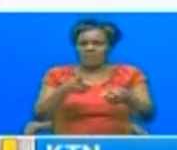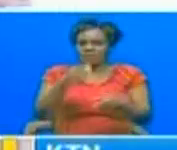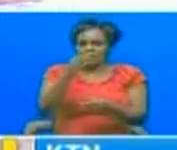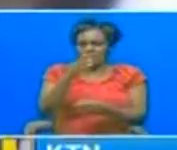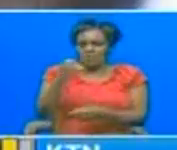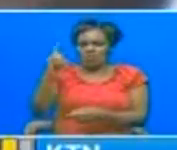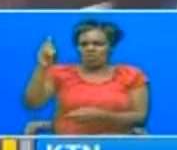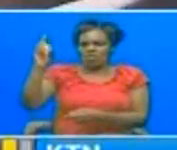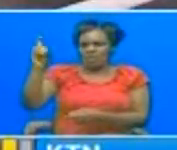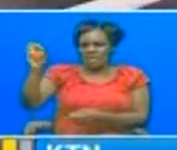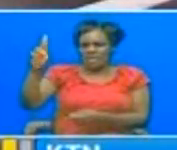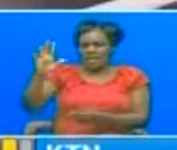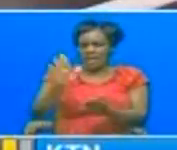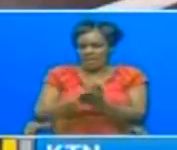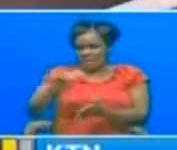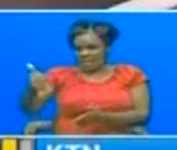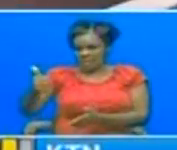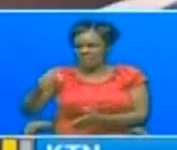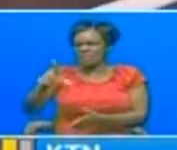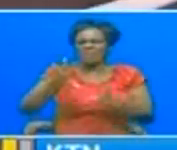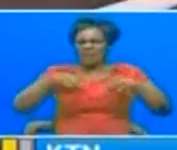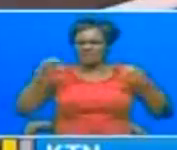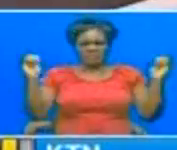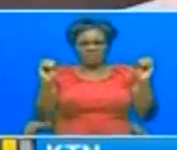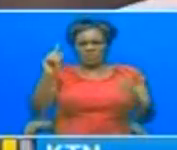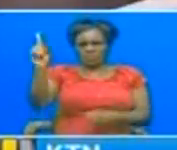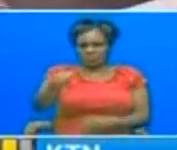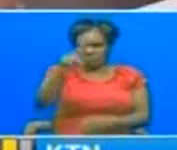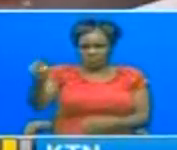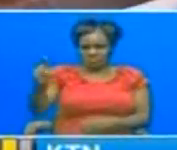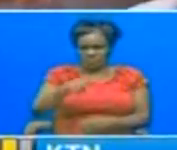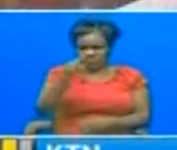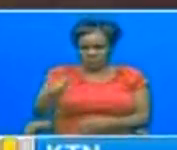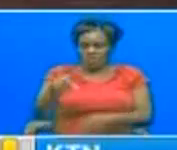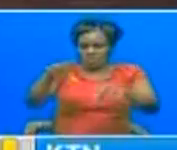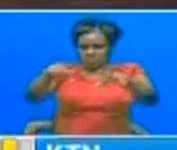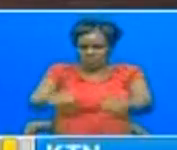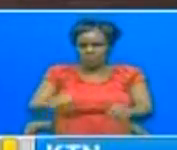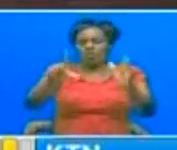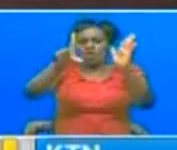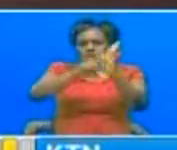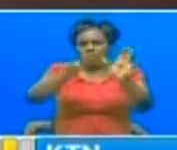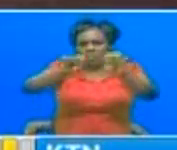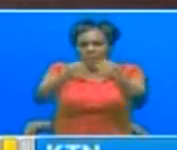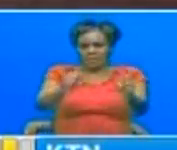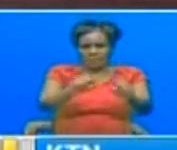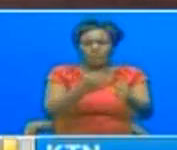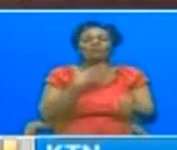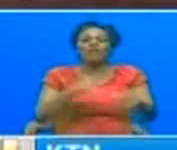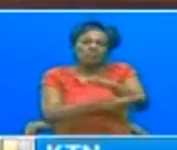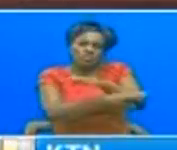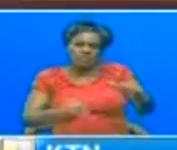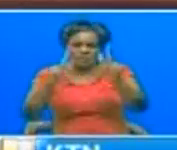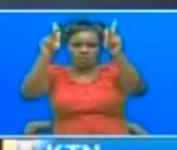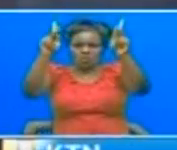Samuel Odera and Mildred Omondi, denied charges of failing to adhere to procurement laws, conspiring to defraud the Kisumu